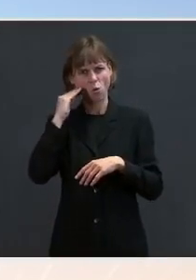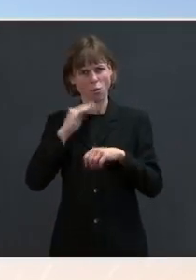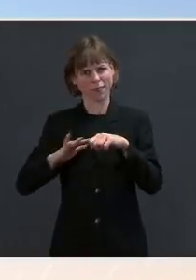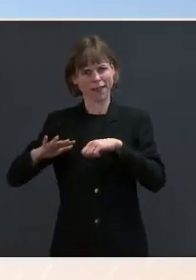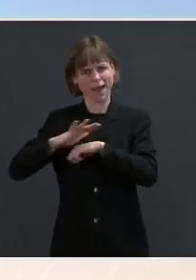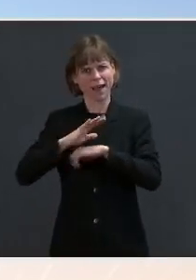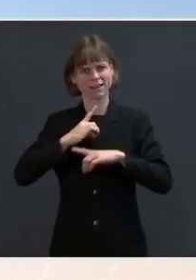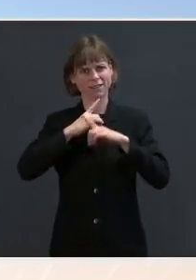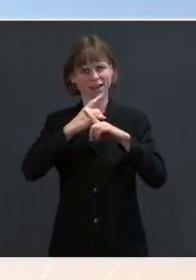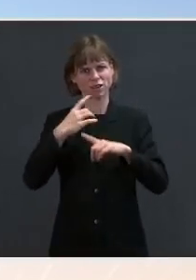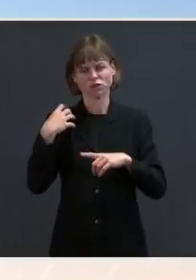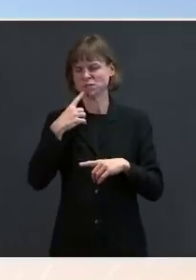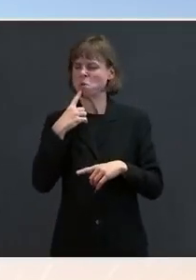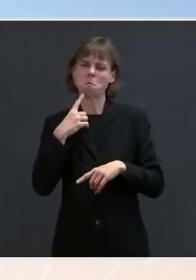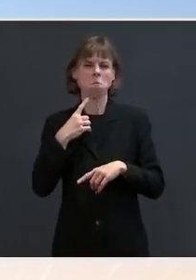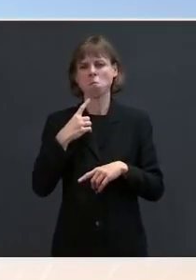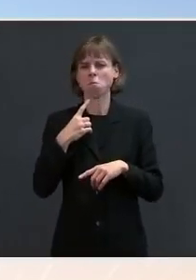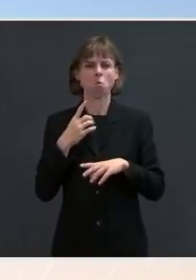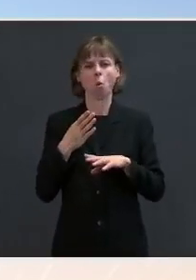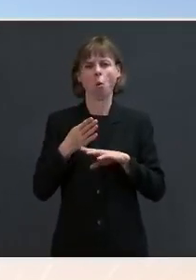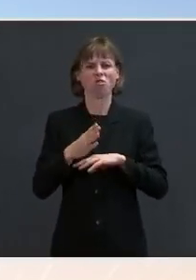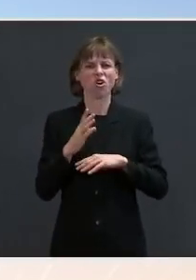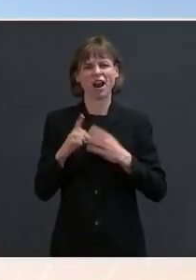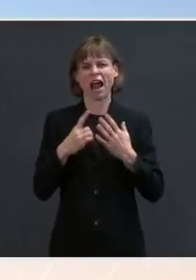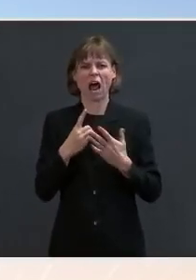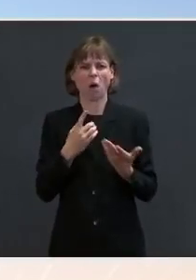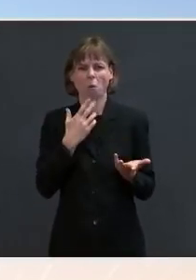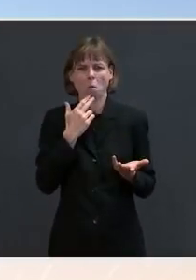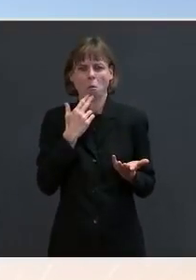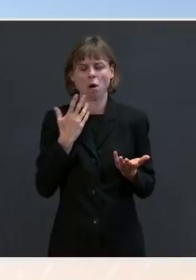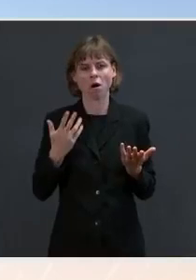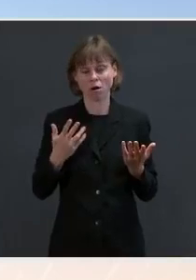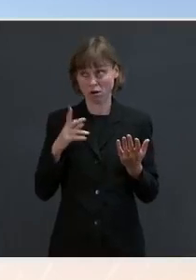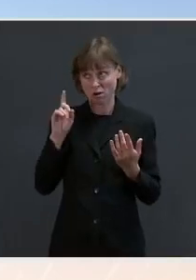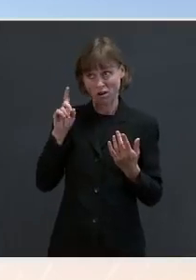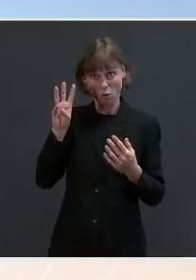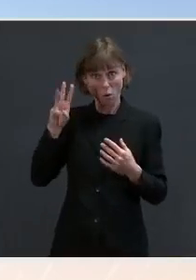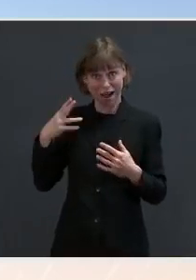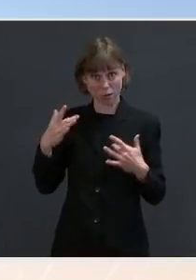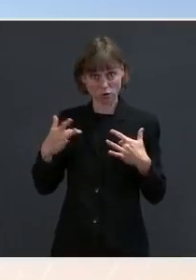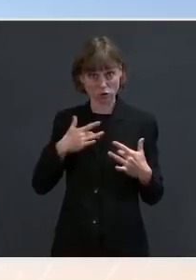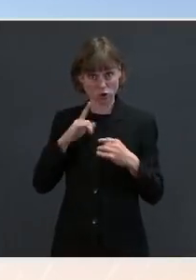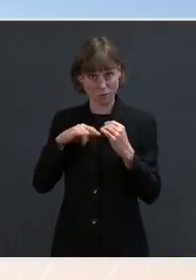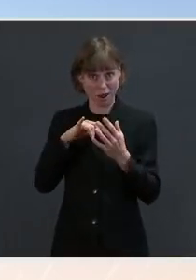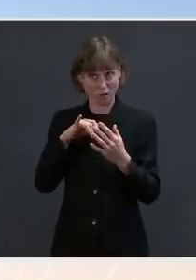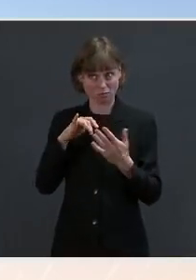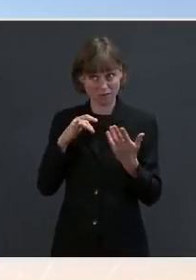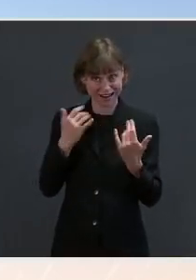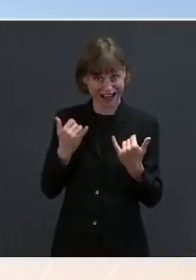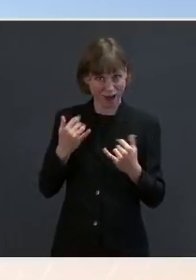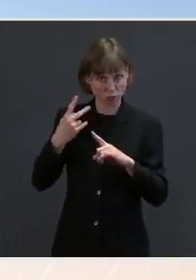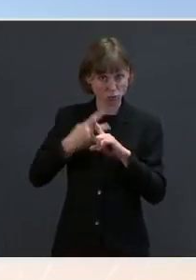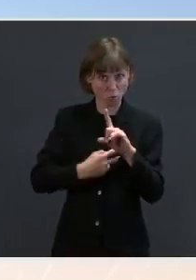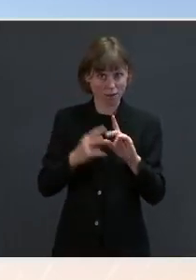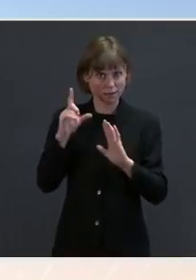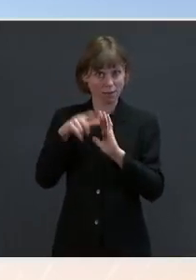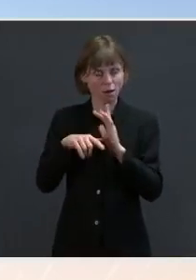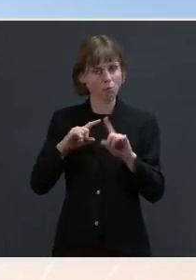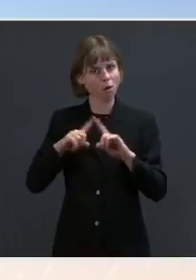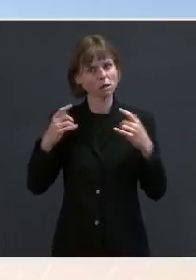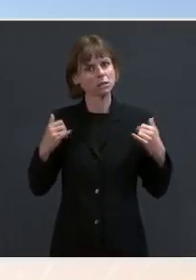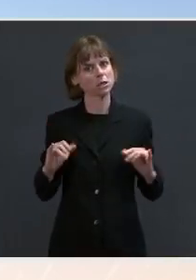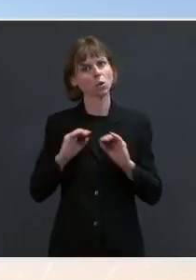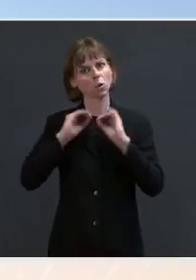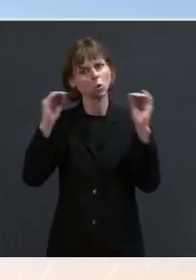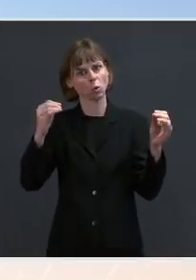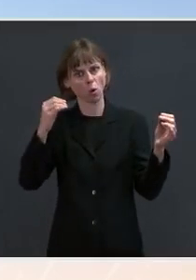and said that it was only over an hour. Is it concerning at all to the White House that almost 2 months later there is still no consensus